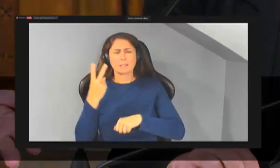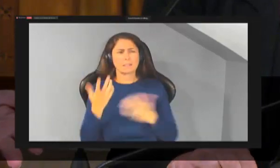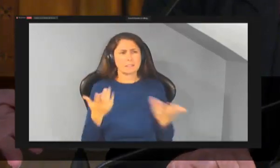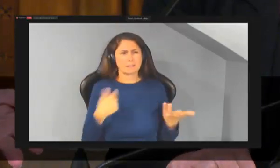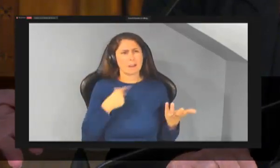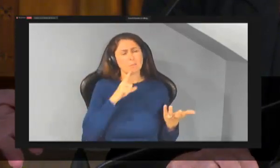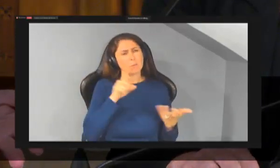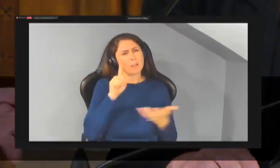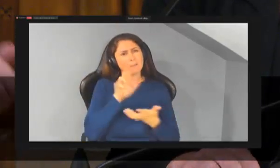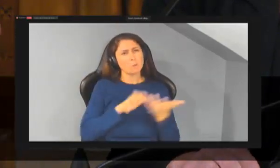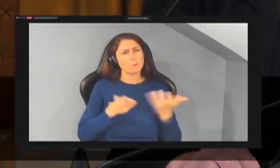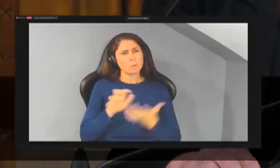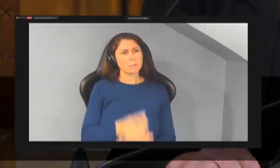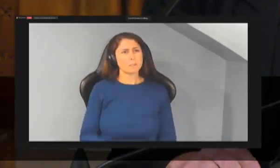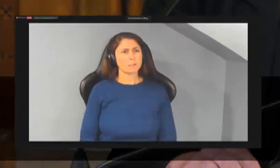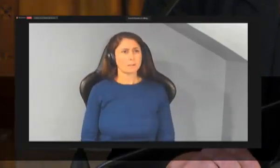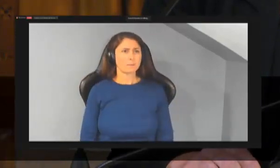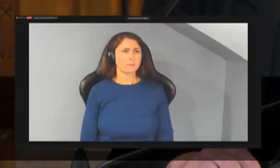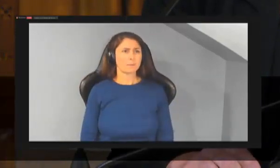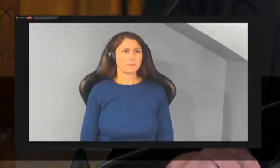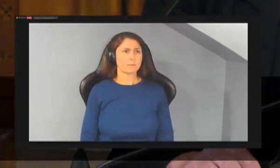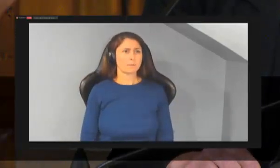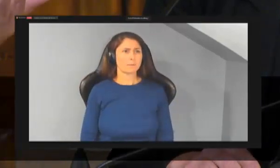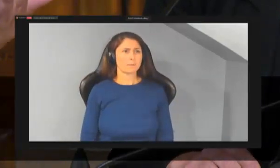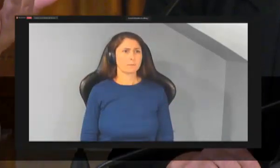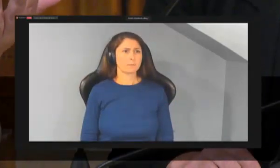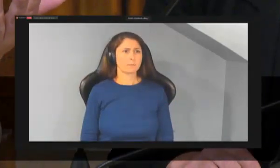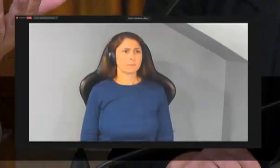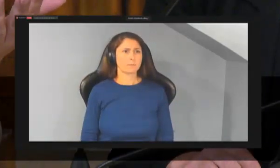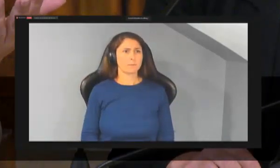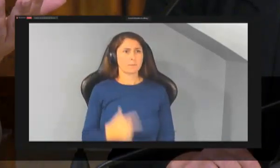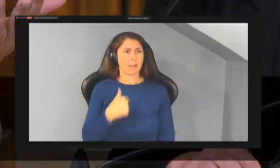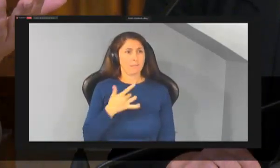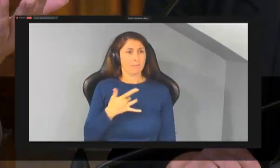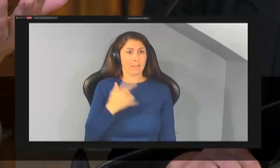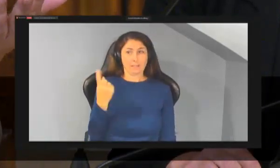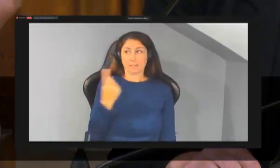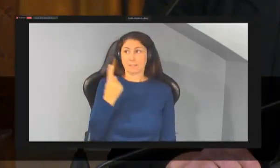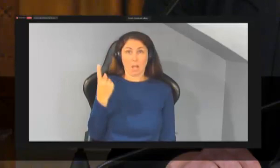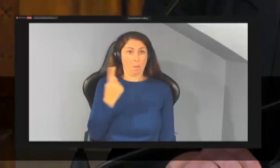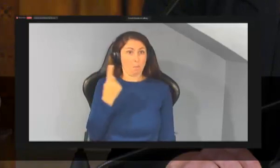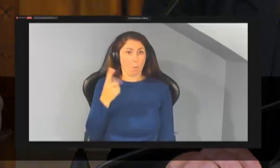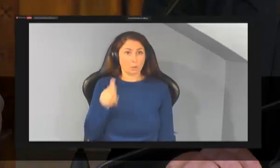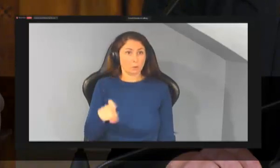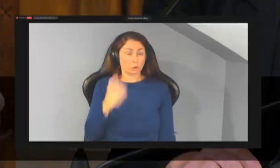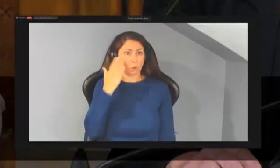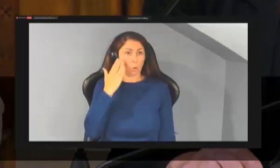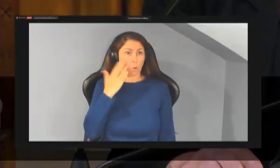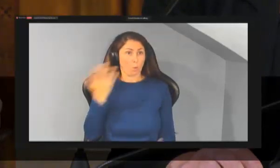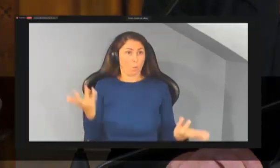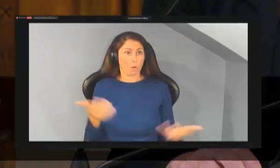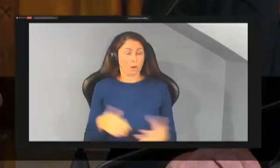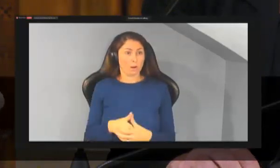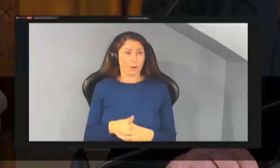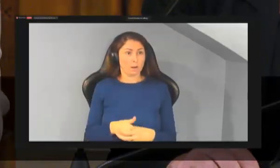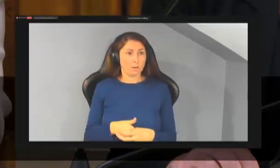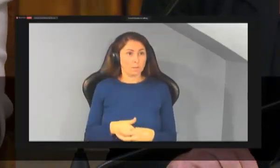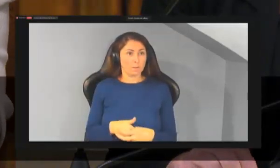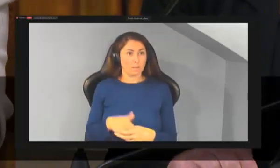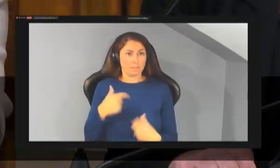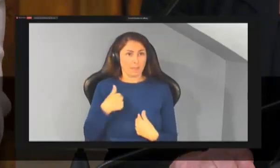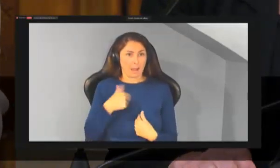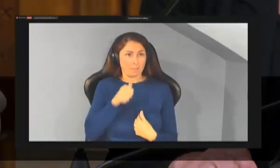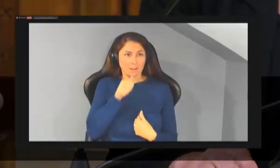confused. I didn't know how to ask. I feel like somebody should know that. Yeah. And I'm not the expert here.